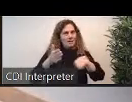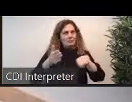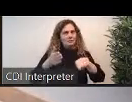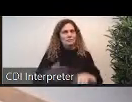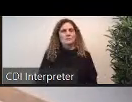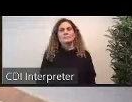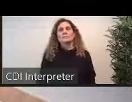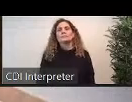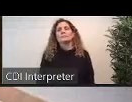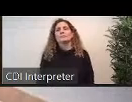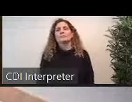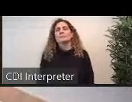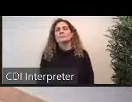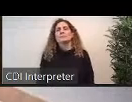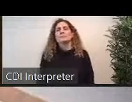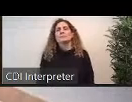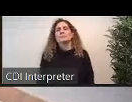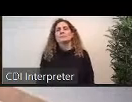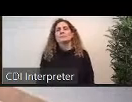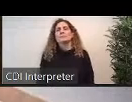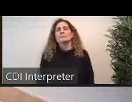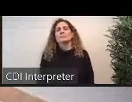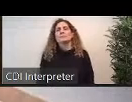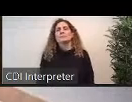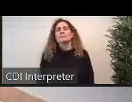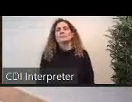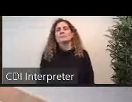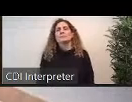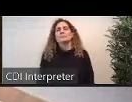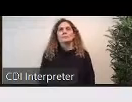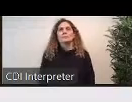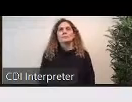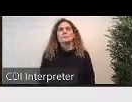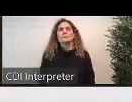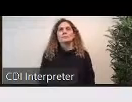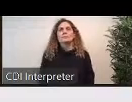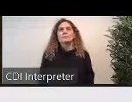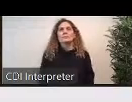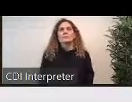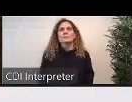All right. Last call for questions.